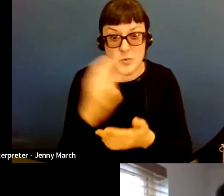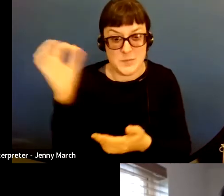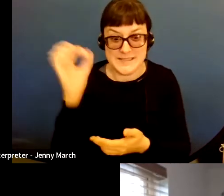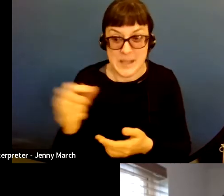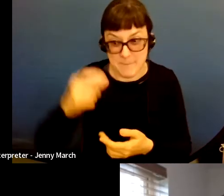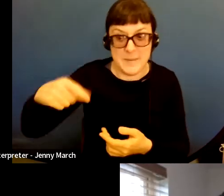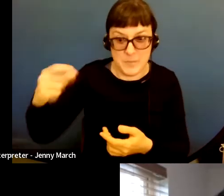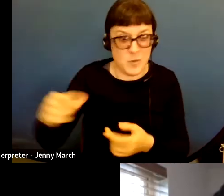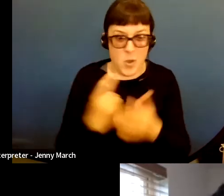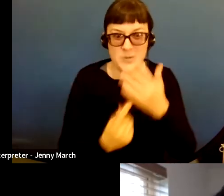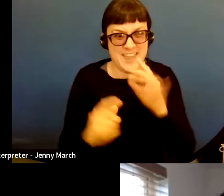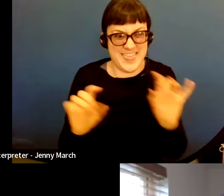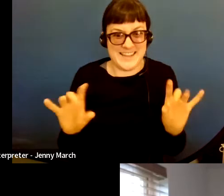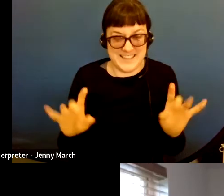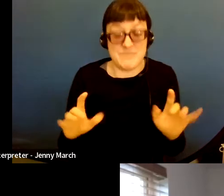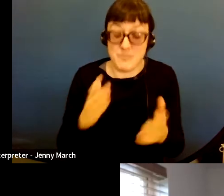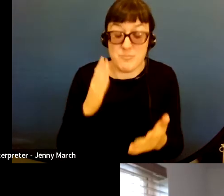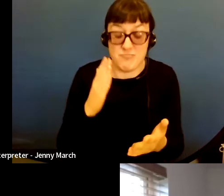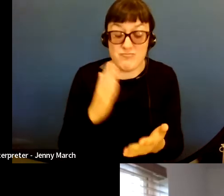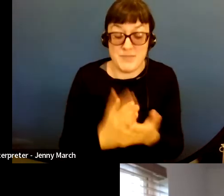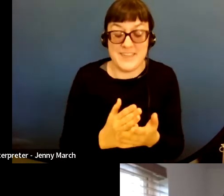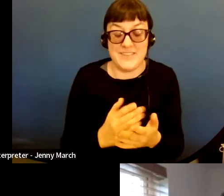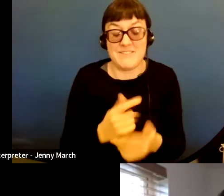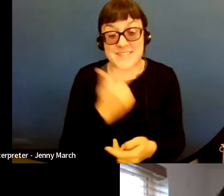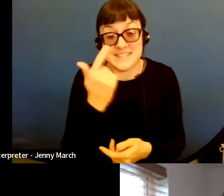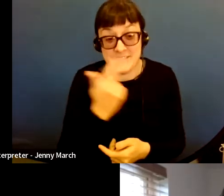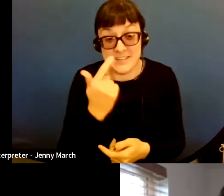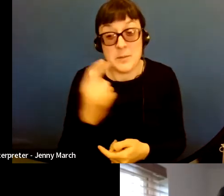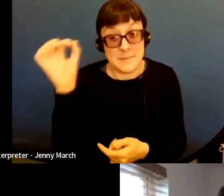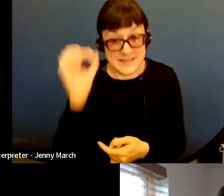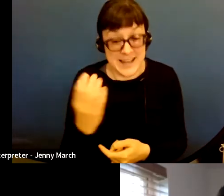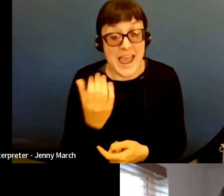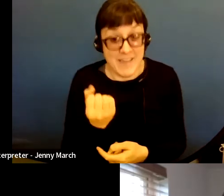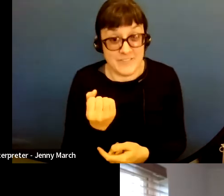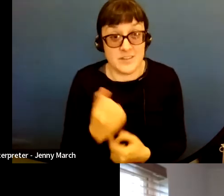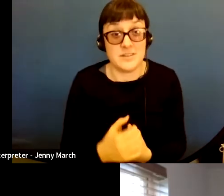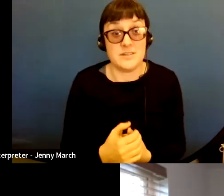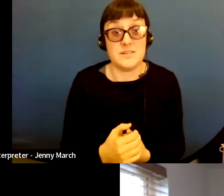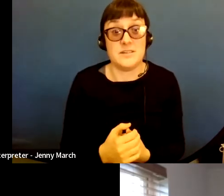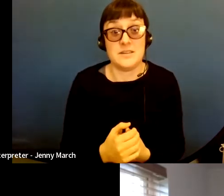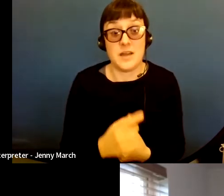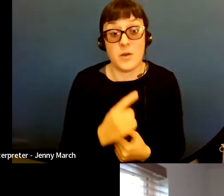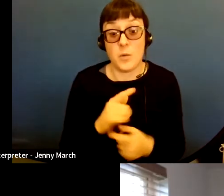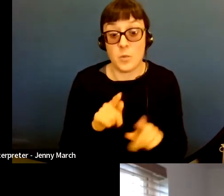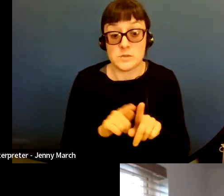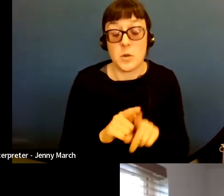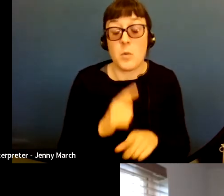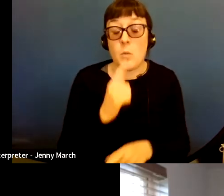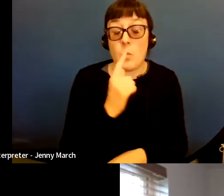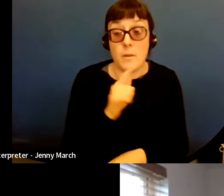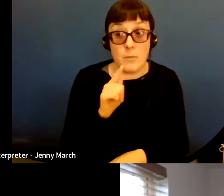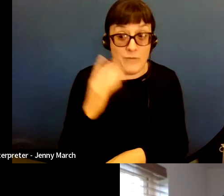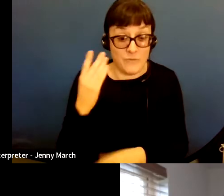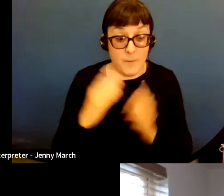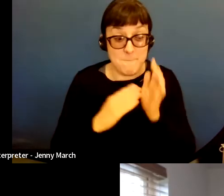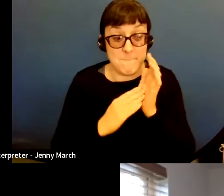believe 17% of the population have dyslexia. Further to this, there are currently 1.4 million pupils in UK